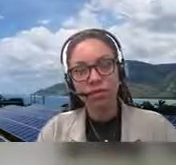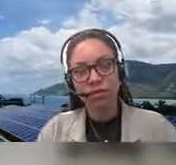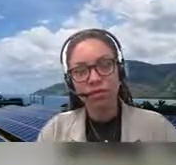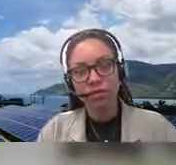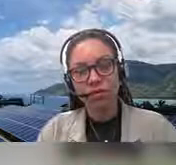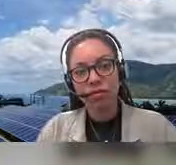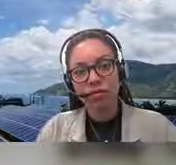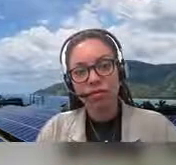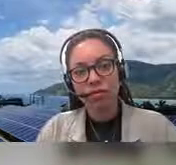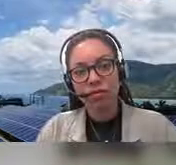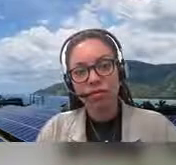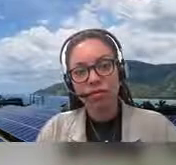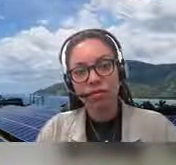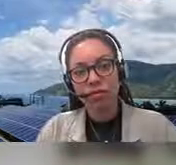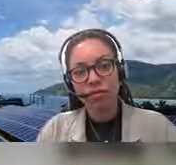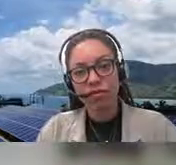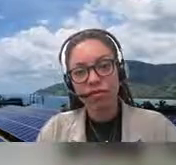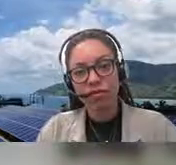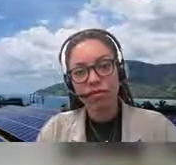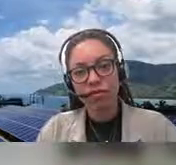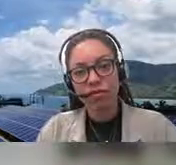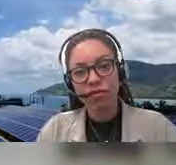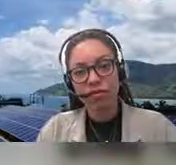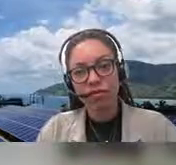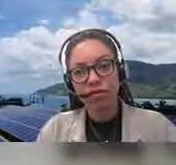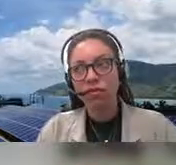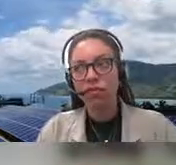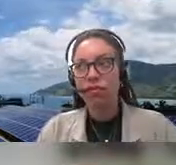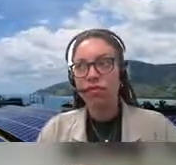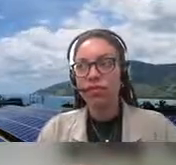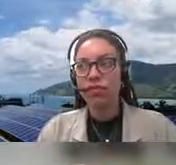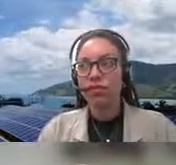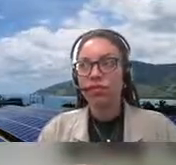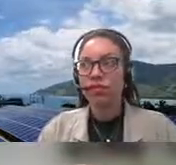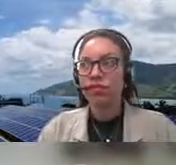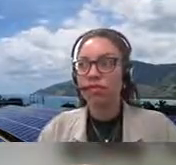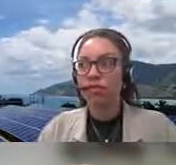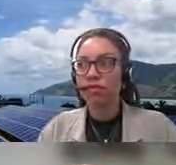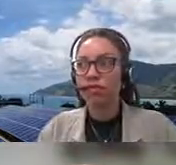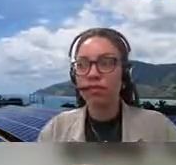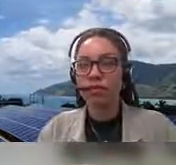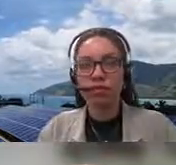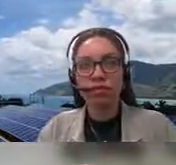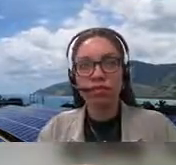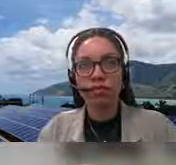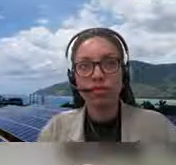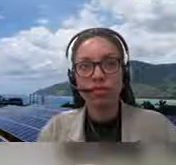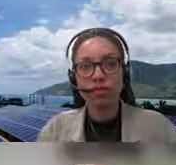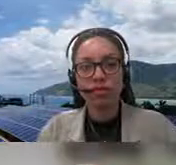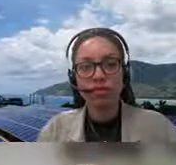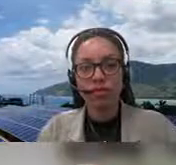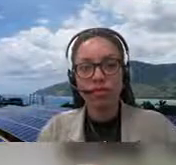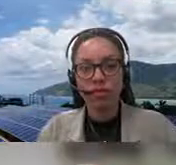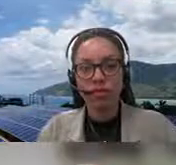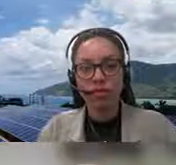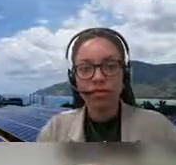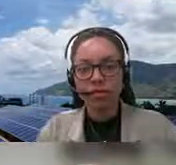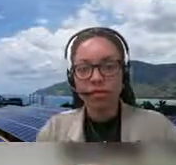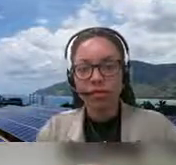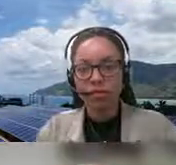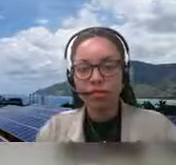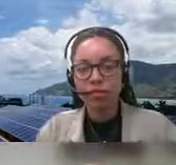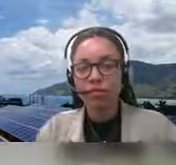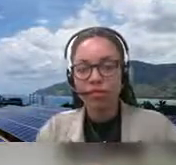will work for them, not just in the short term, but over the long term as well. And I think that's part